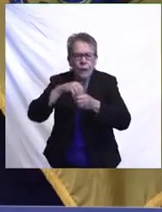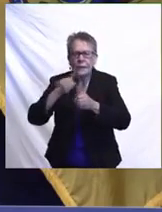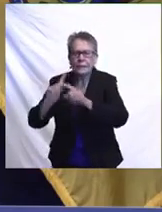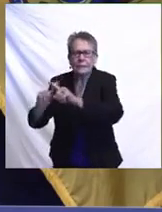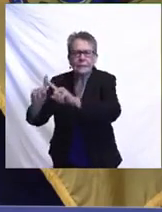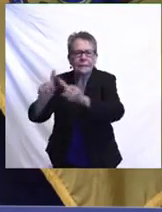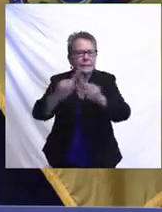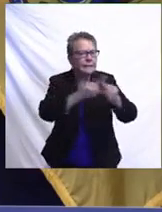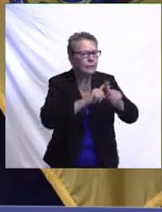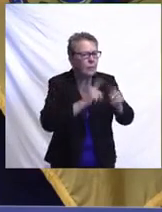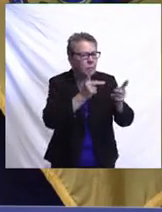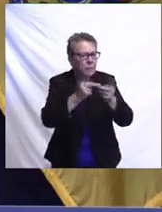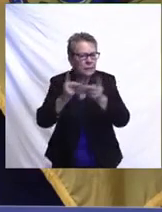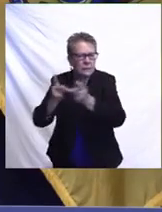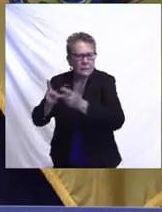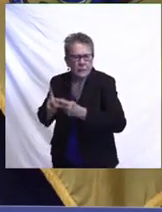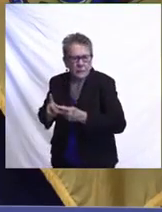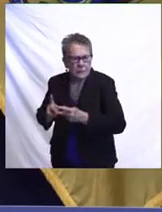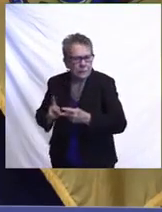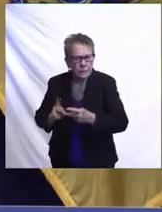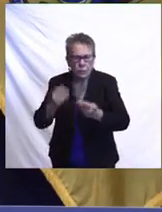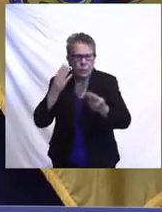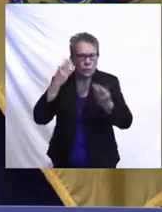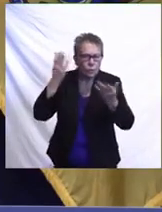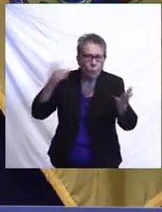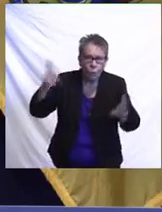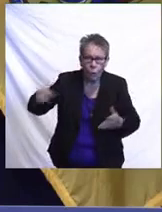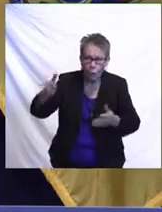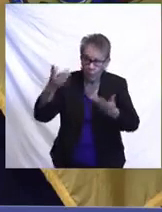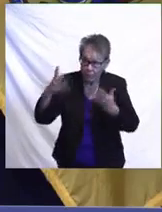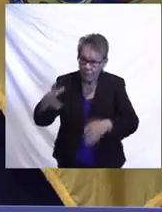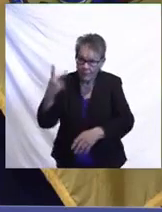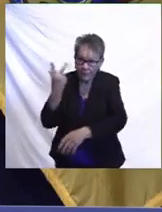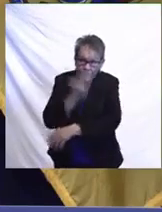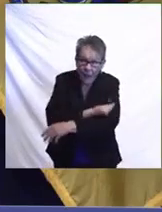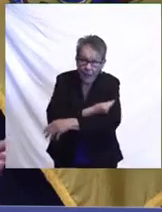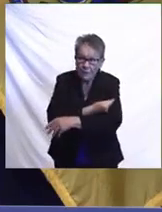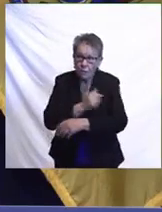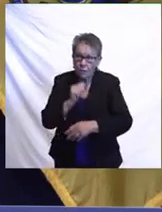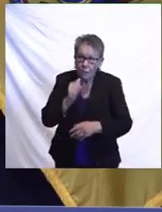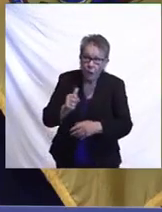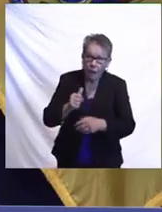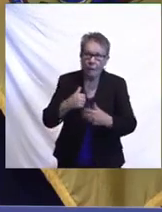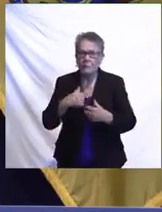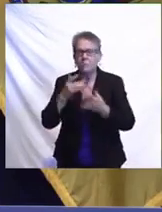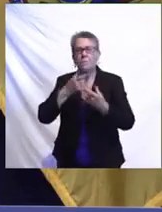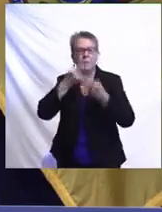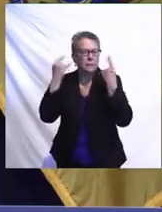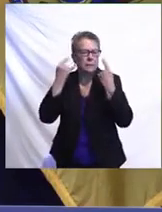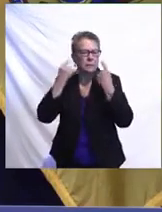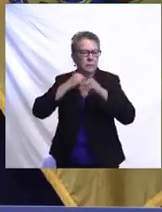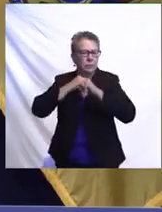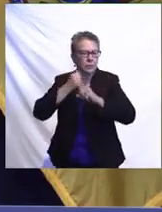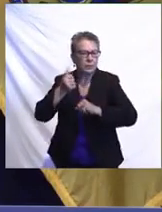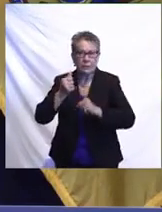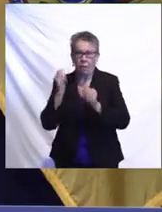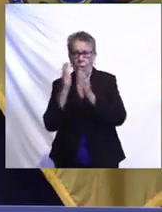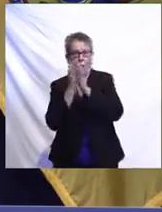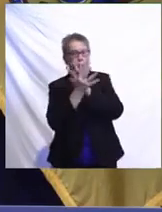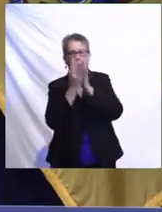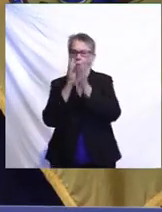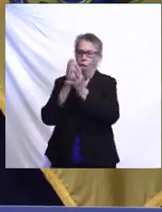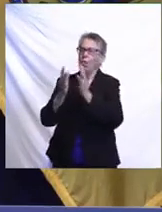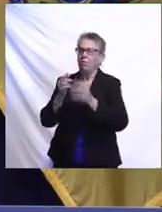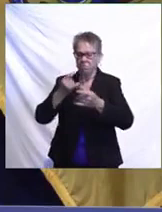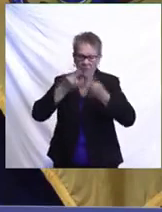can't verify. I think unless you two disagree, any of us, let's triple underscore that's the strong